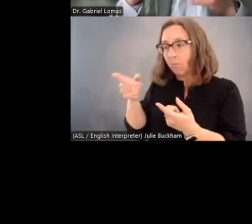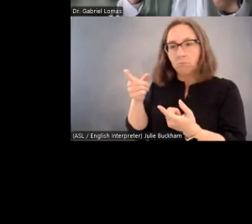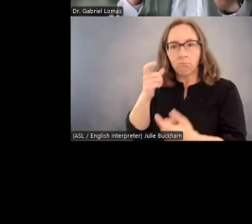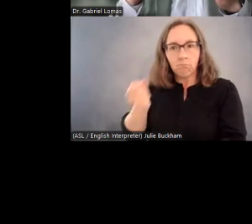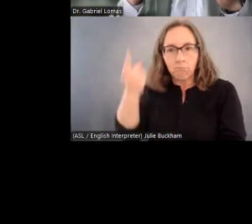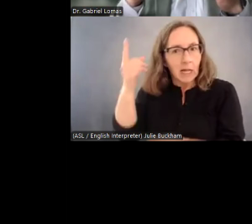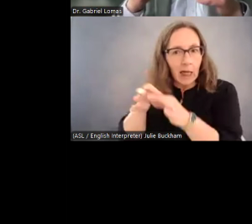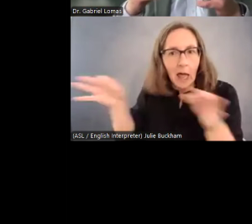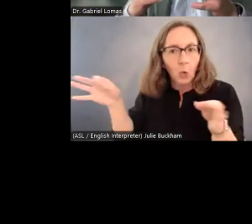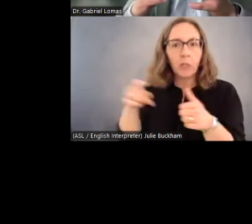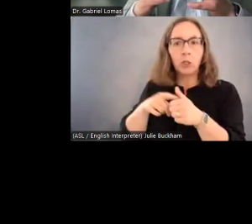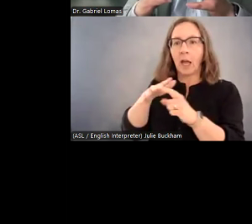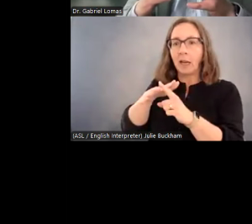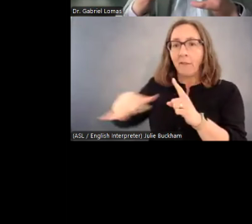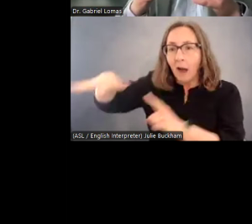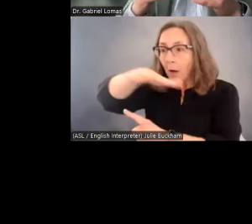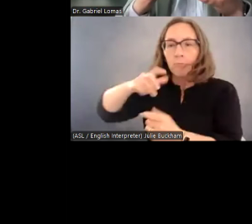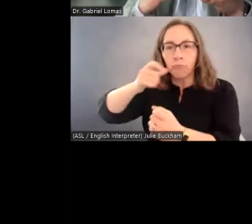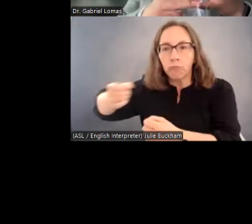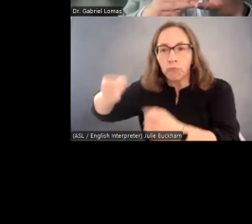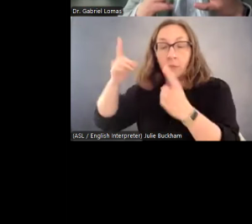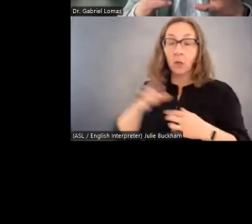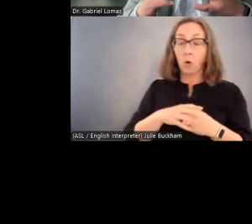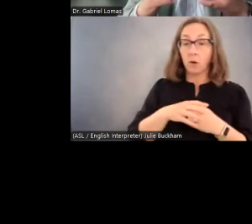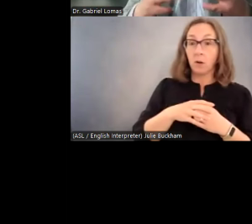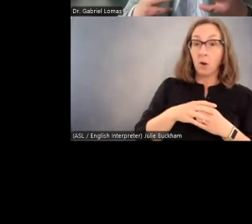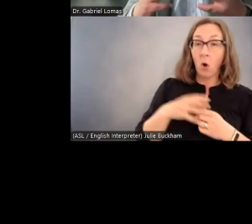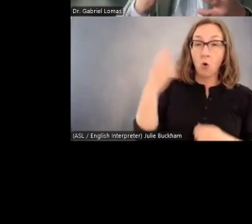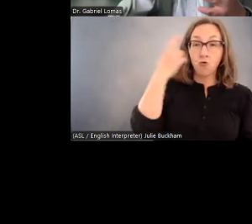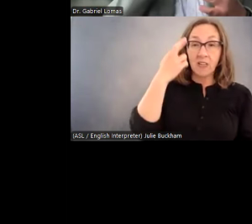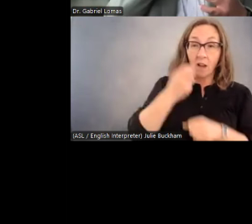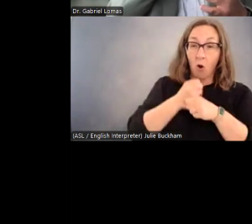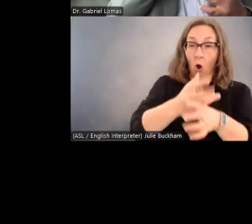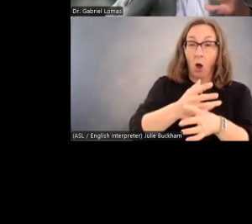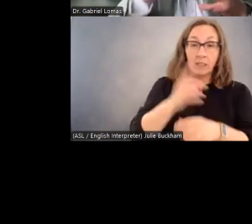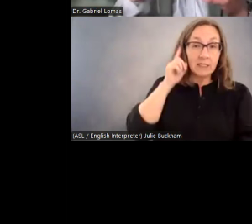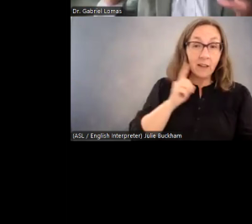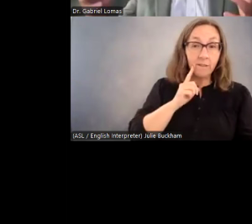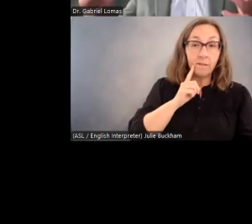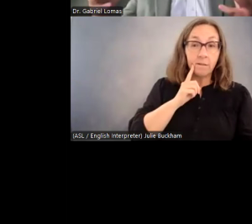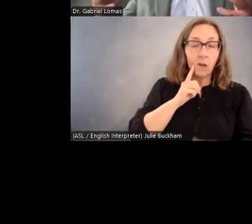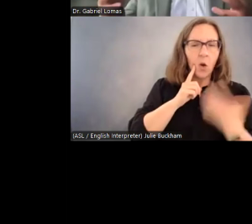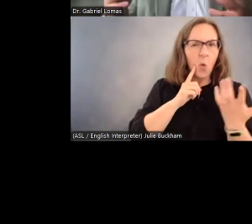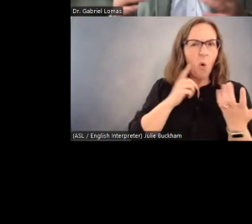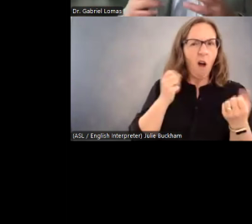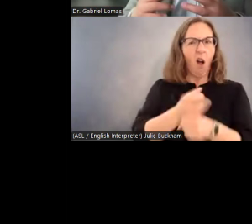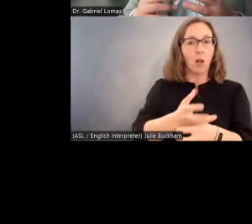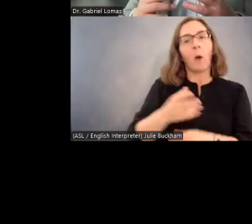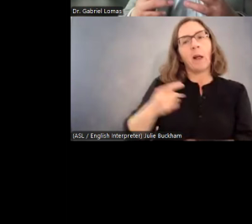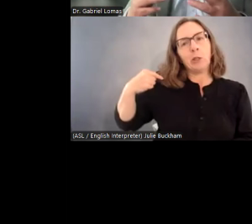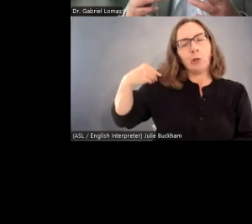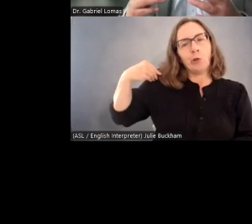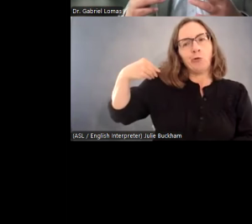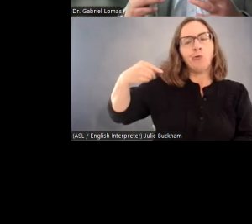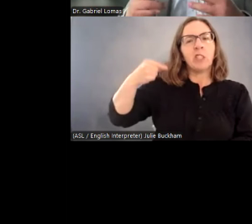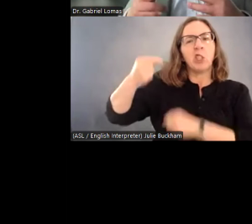them. What are the causes of deafness? Well, we know genetics causes about 10% of deafness, but then there's other conditions that cause